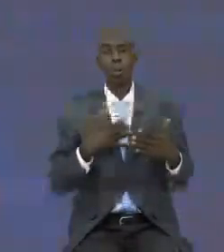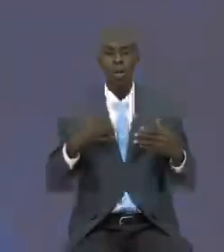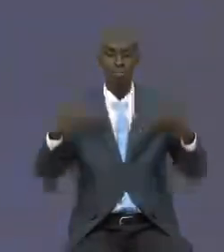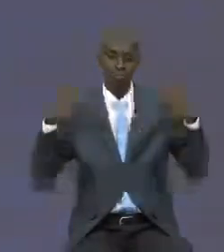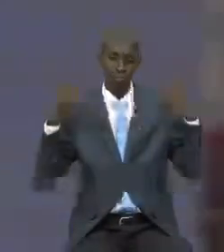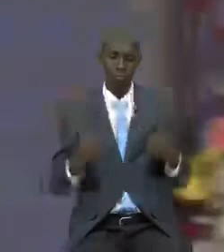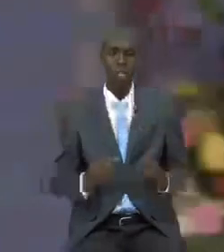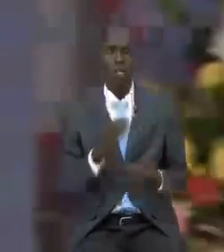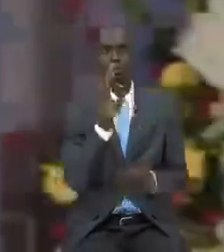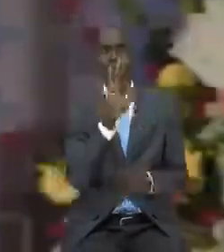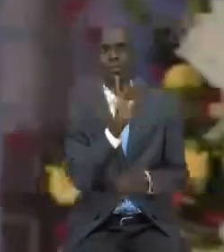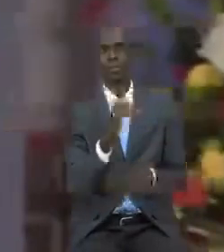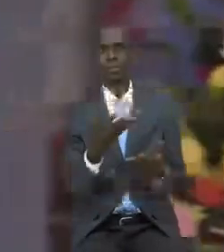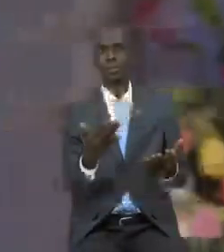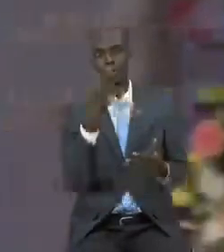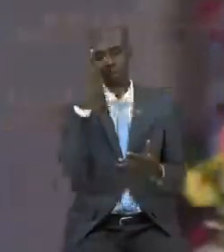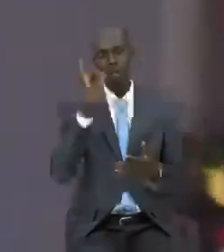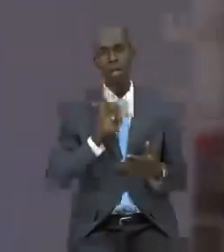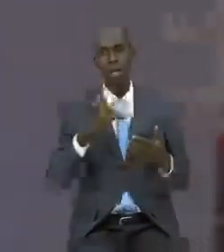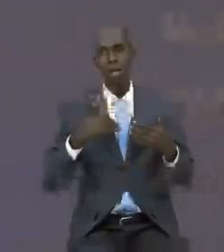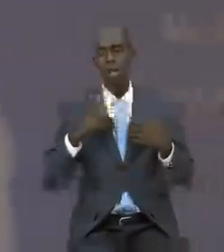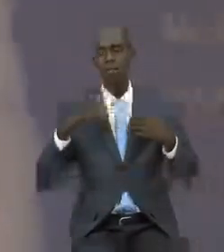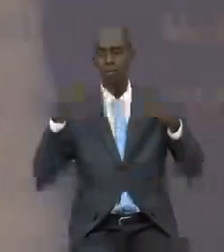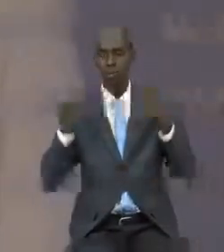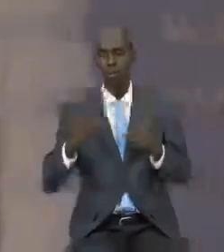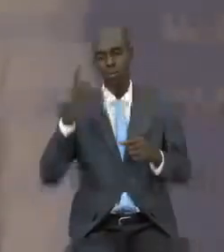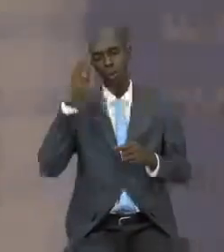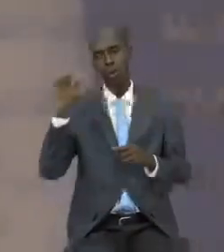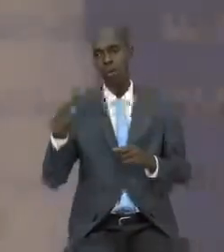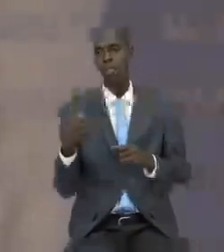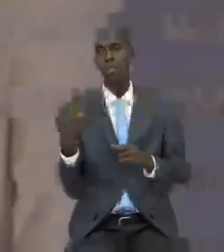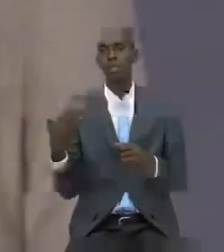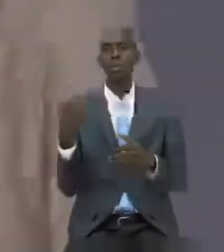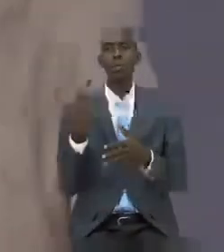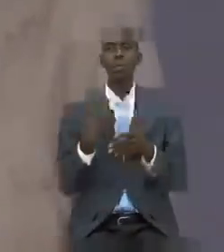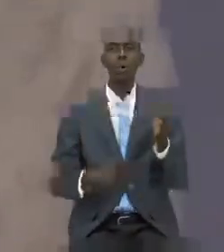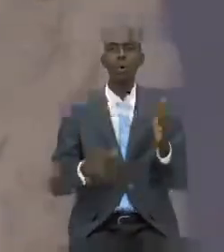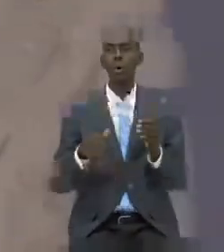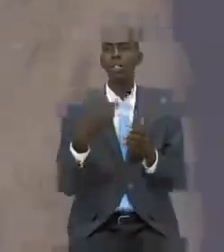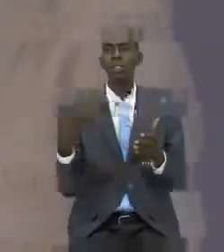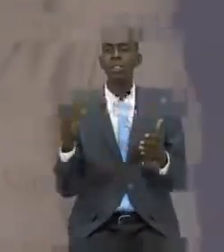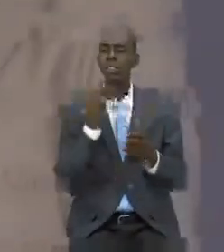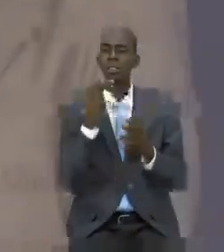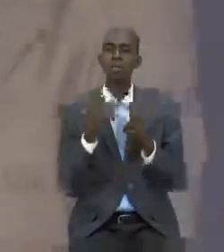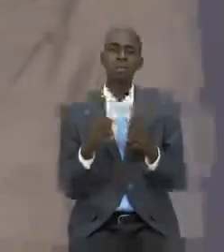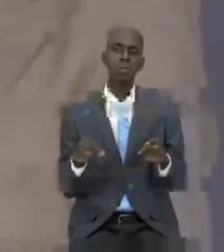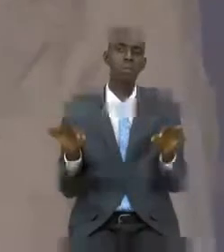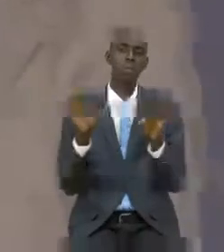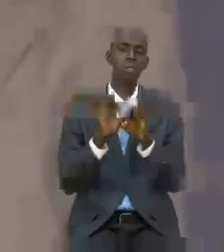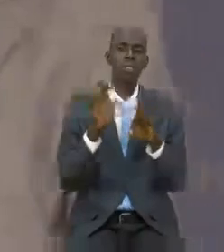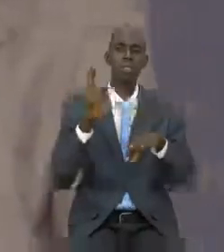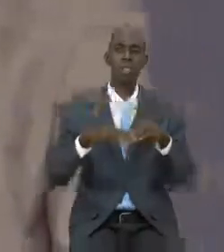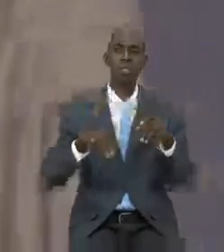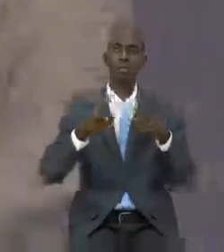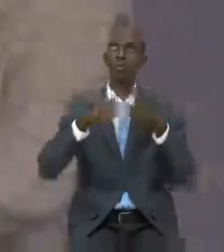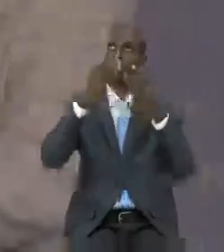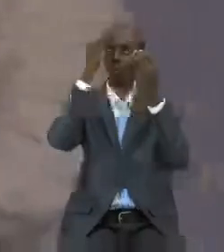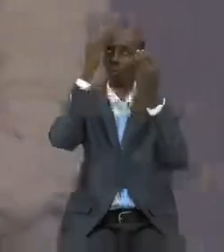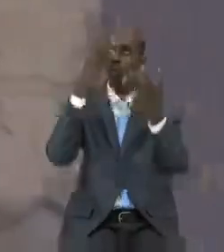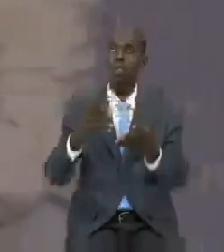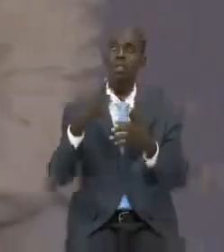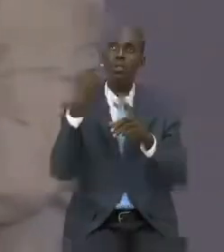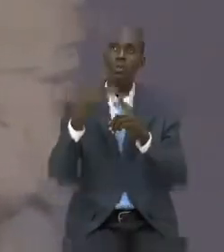have other things to do. My friend, what's the other thing that's more important than running errands for the King of Kings and the Lord of